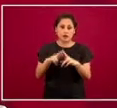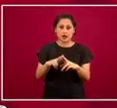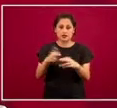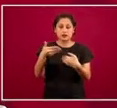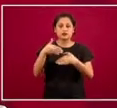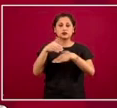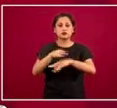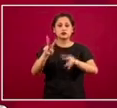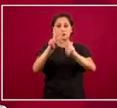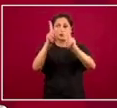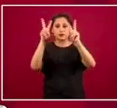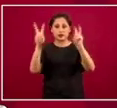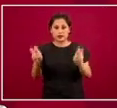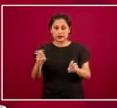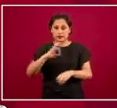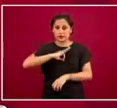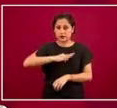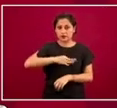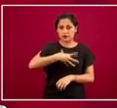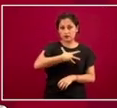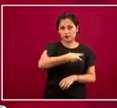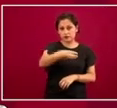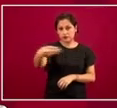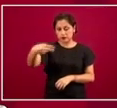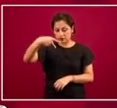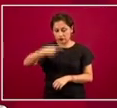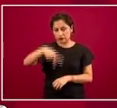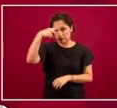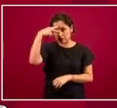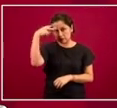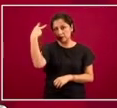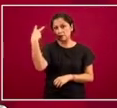and he's also a wide-renowned